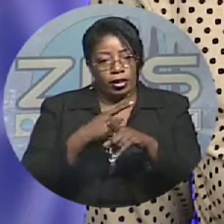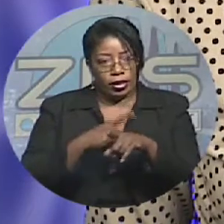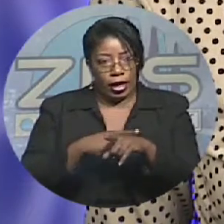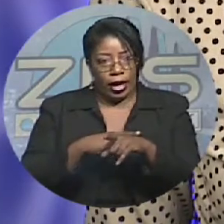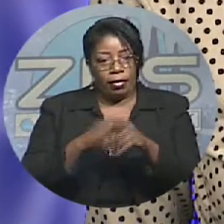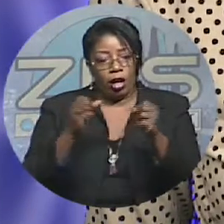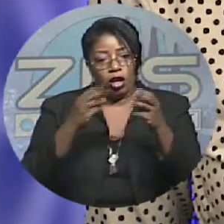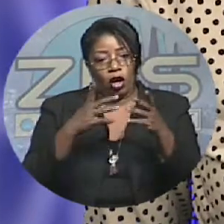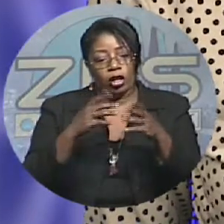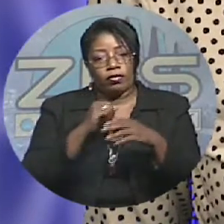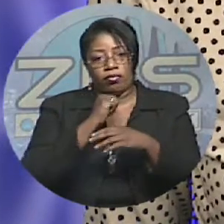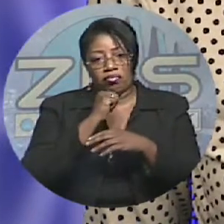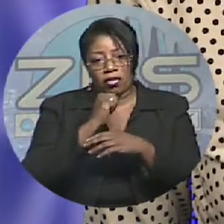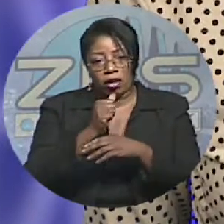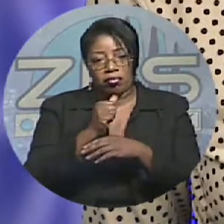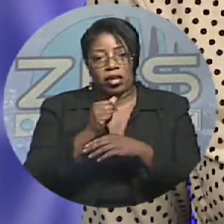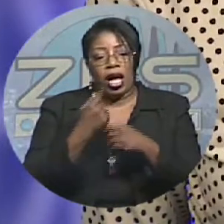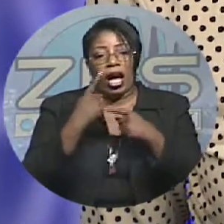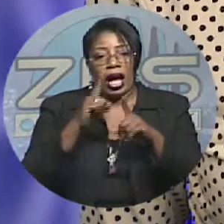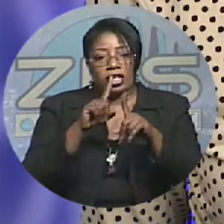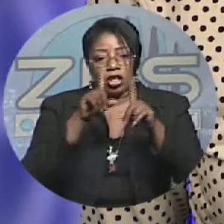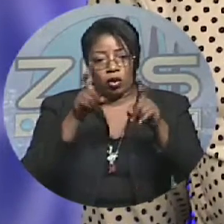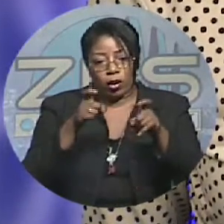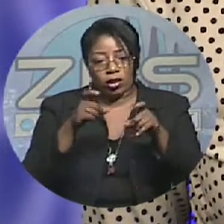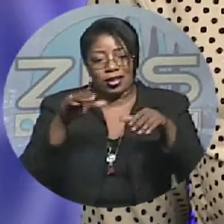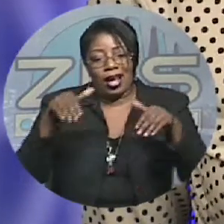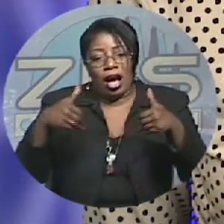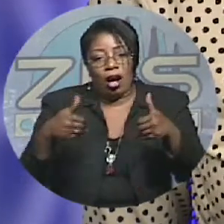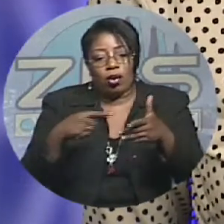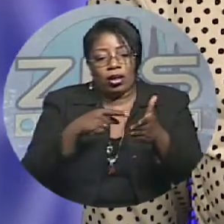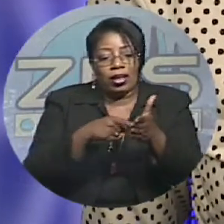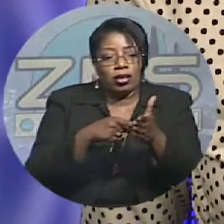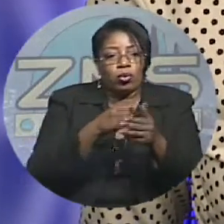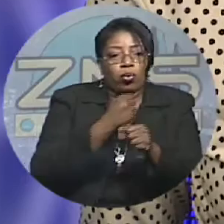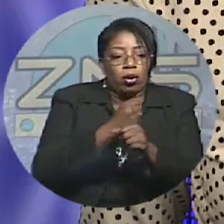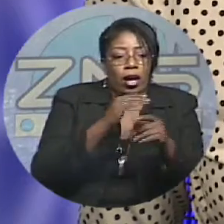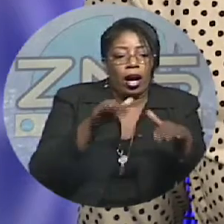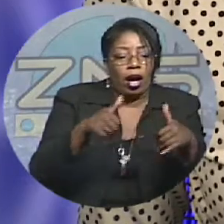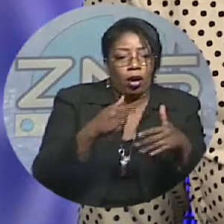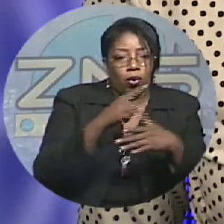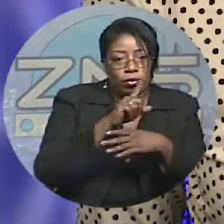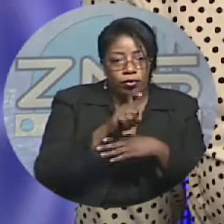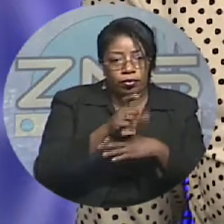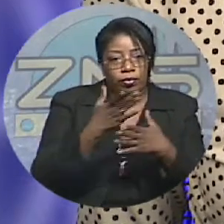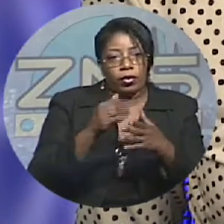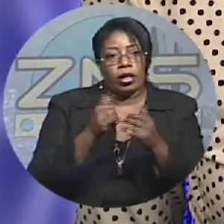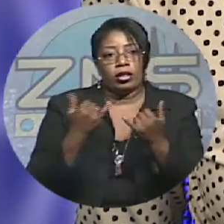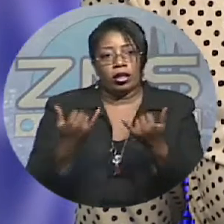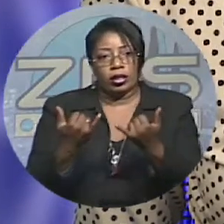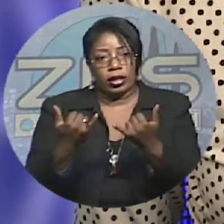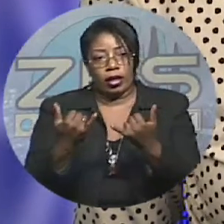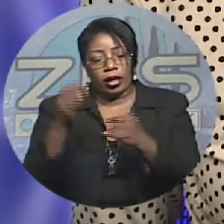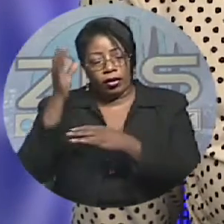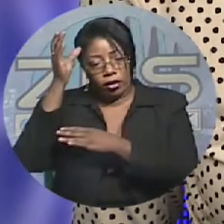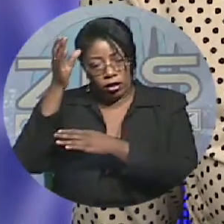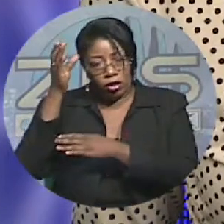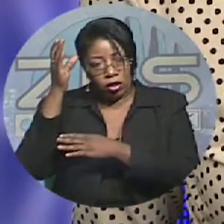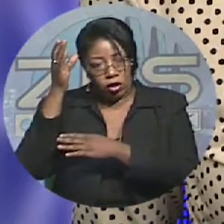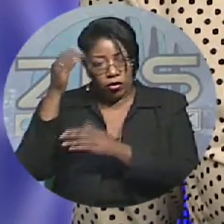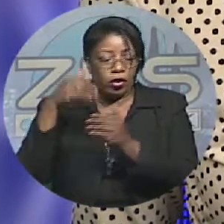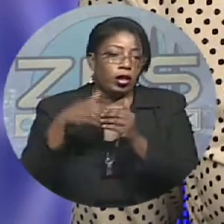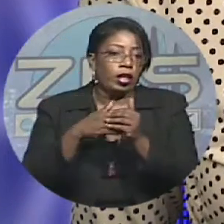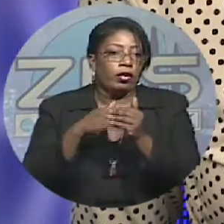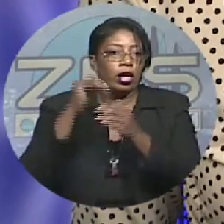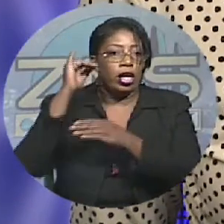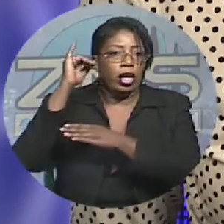unanswered questions as to how it is going to work. The Bahamas Chamber of Commerce and Employers Confederation has some concerns. For Director